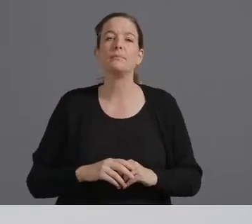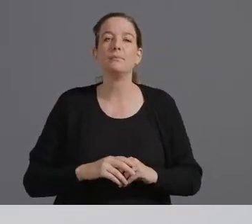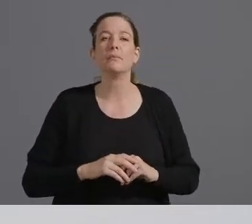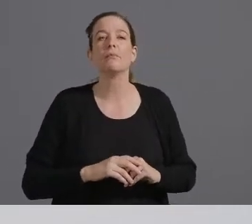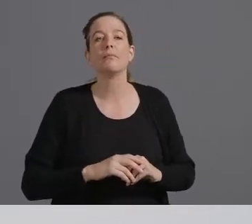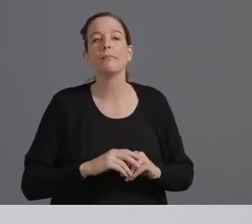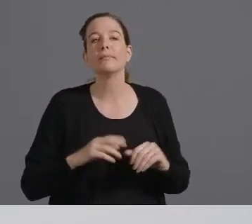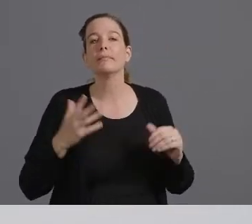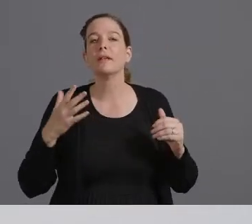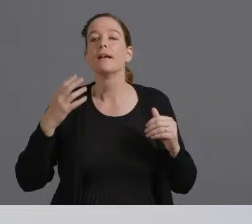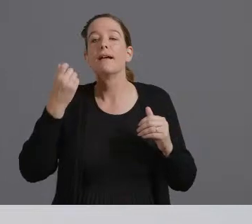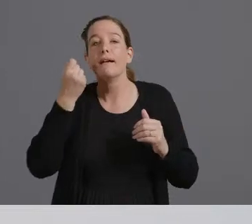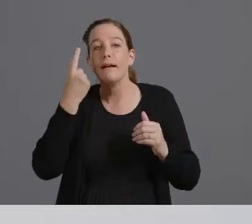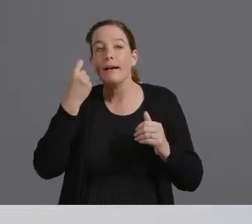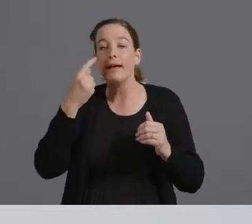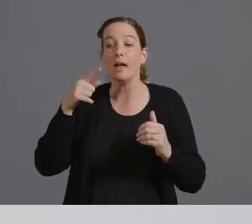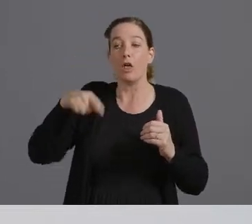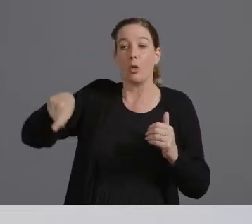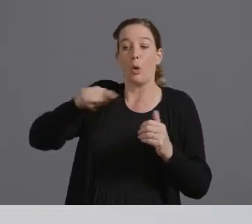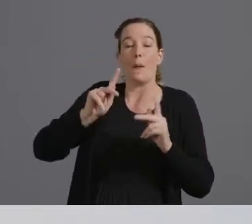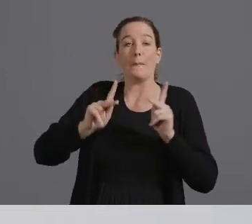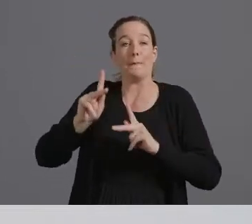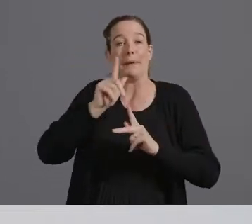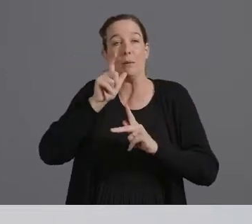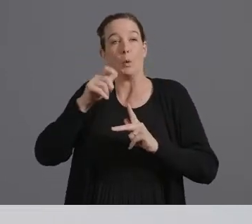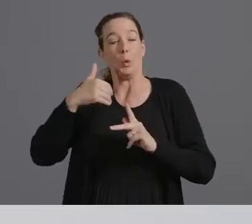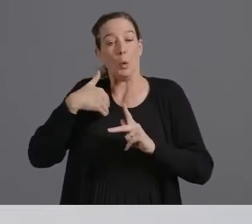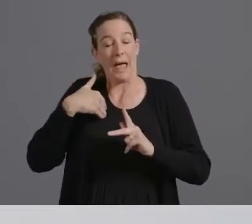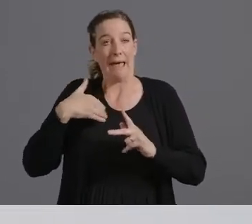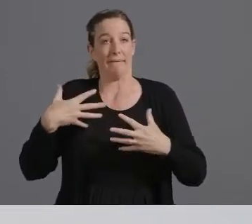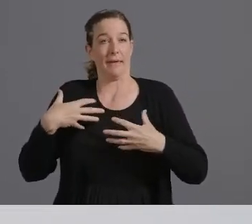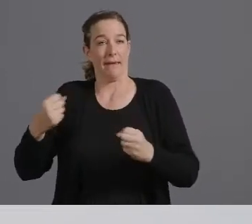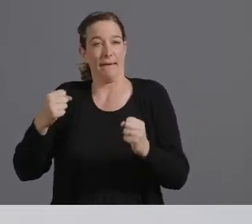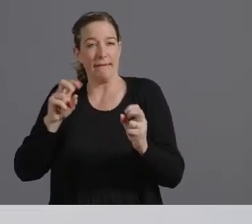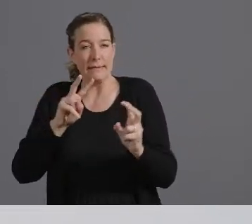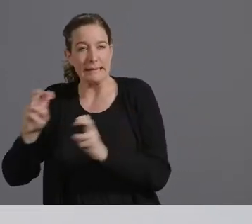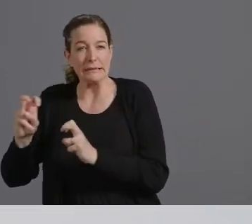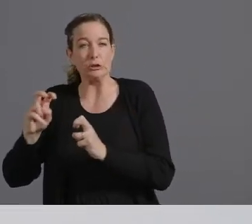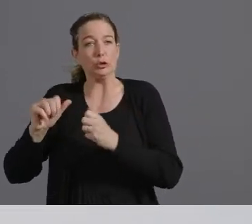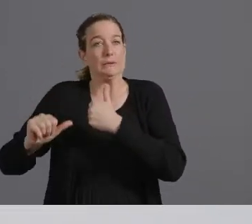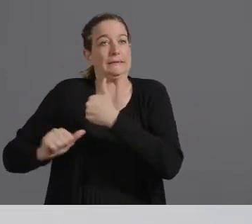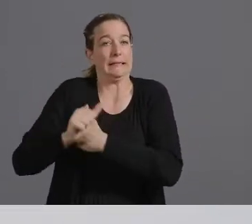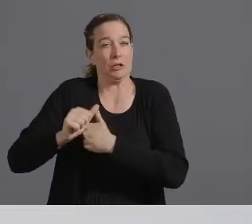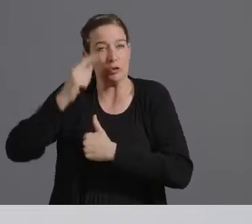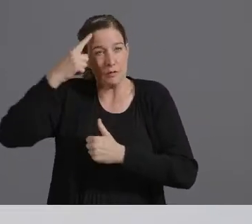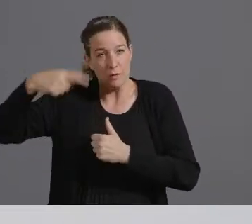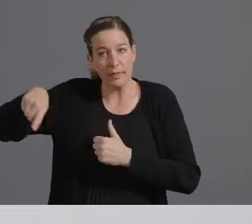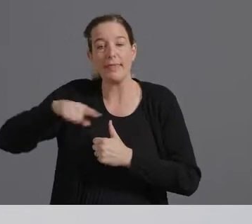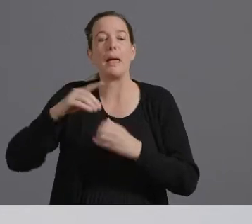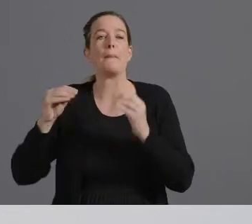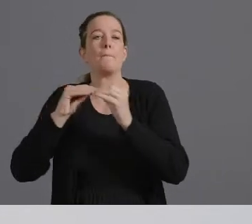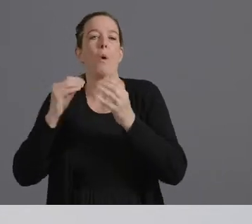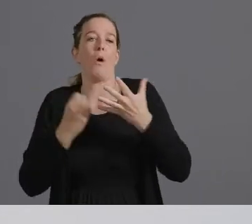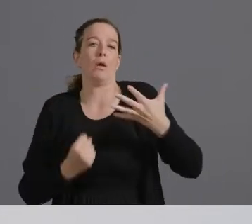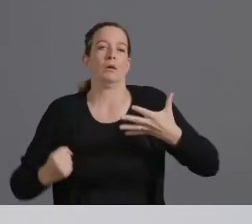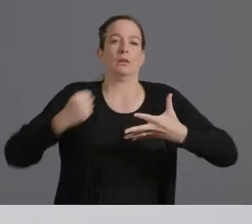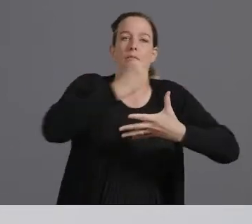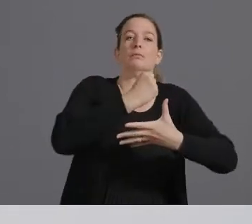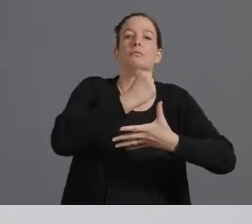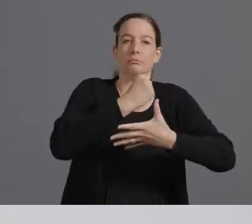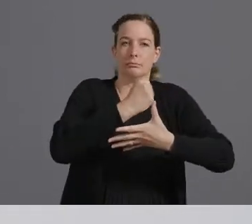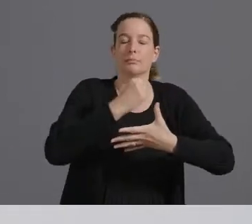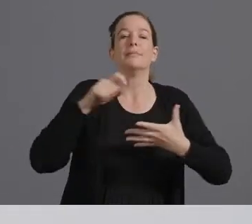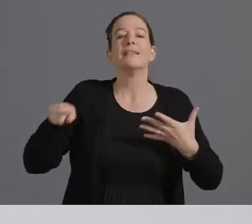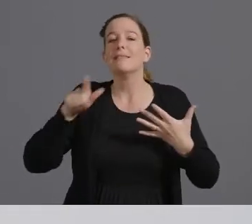people with some of those conditions vaccinated faster, because they won't have to wait until the entire list of